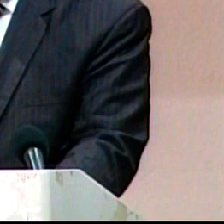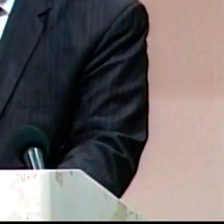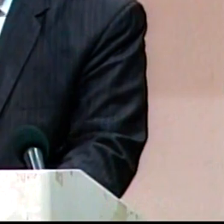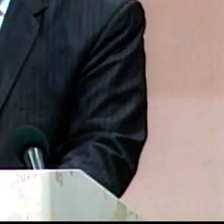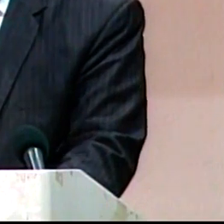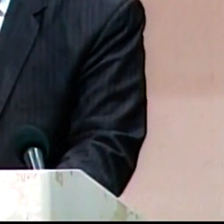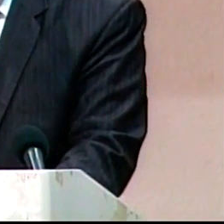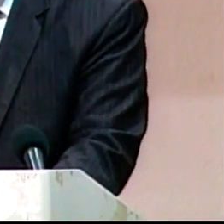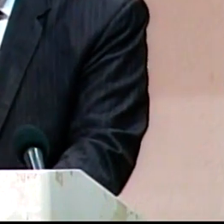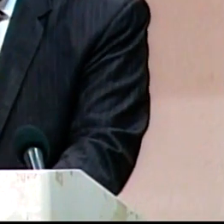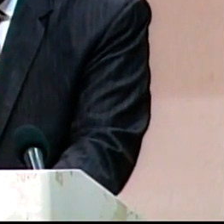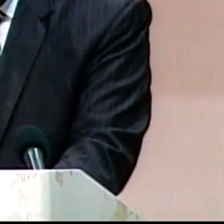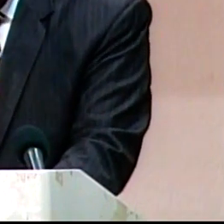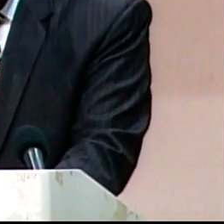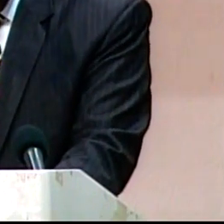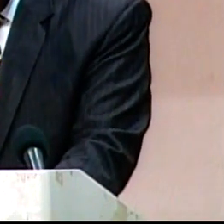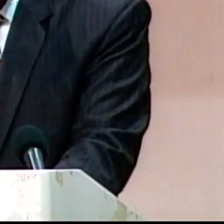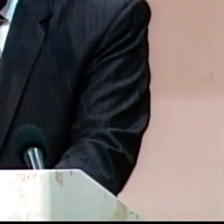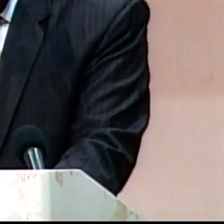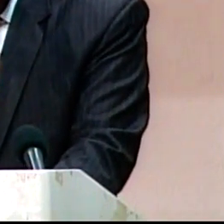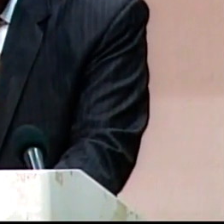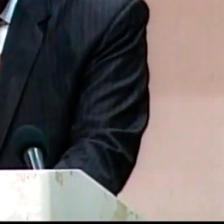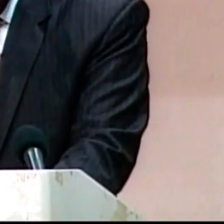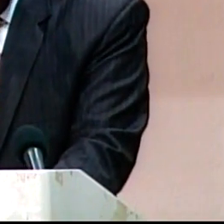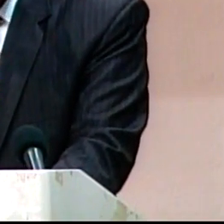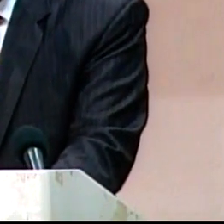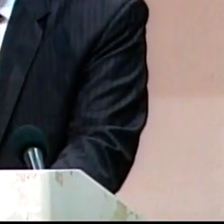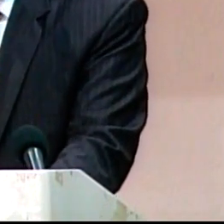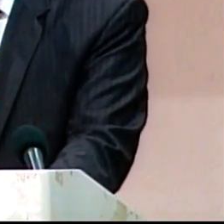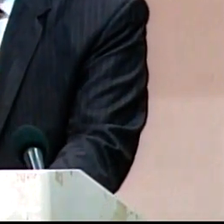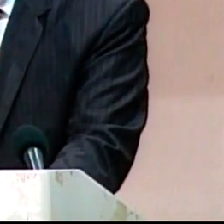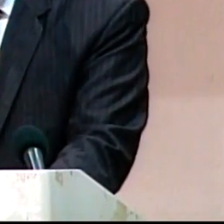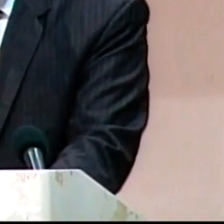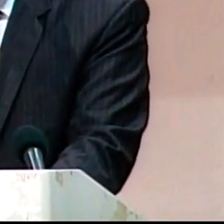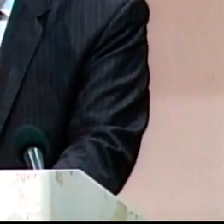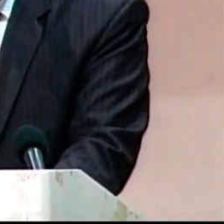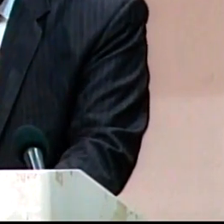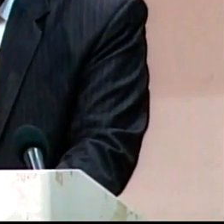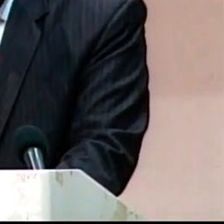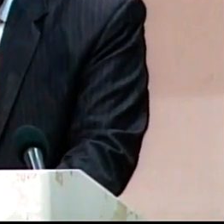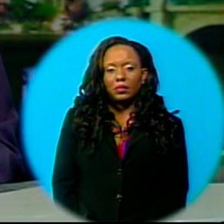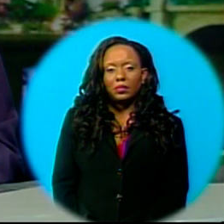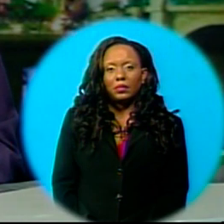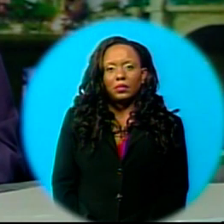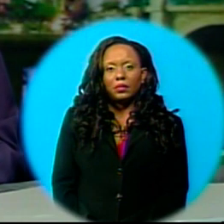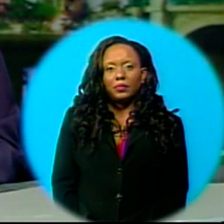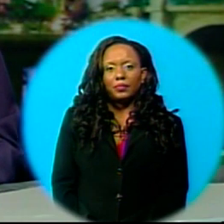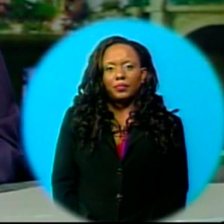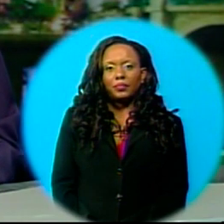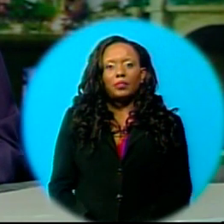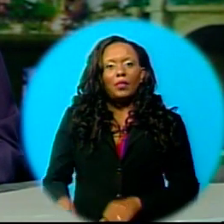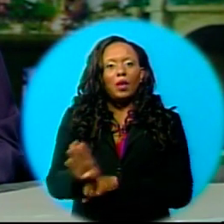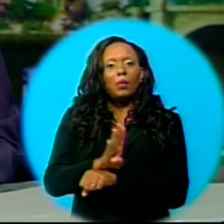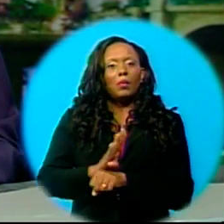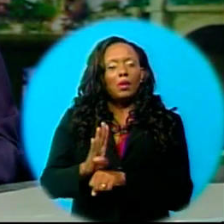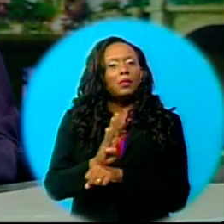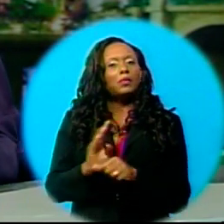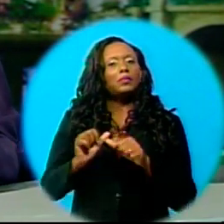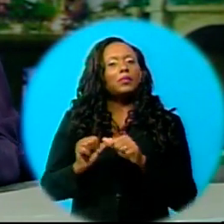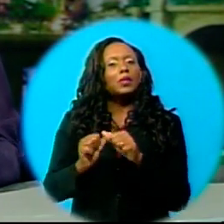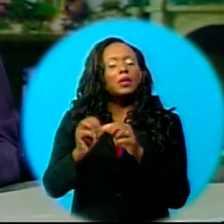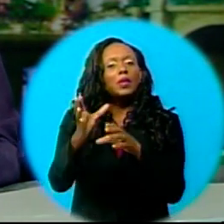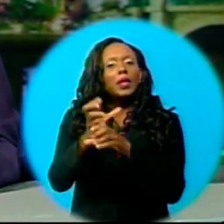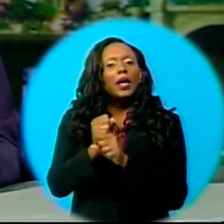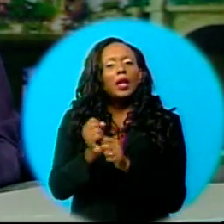Soon thereafter, we've seen a growing number of electric vehicles on our island's roads. Barbadians continue to